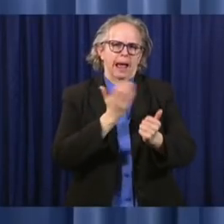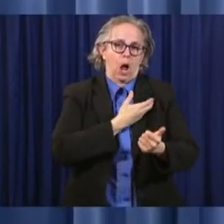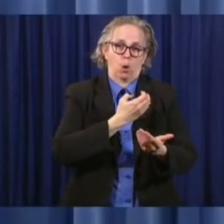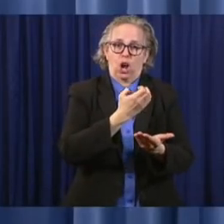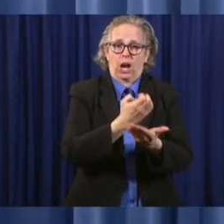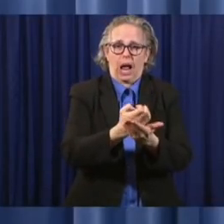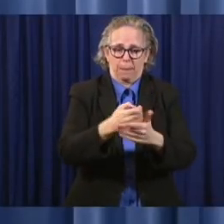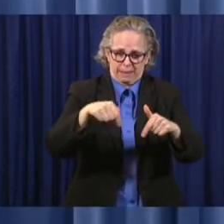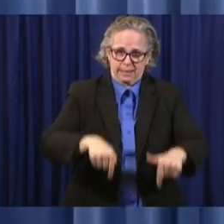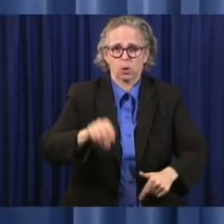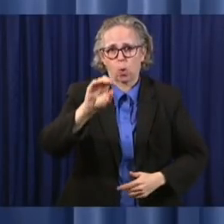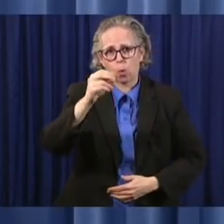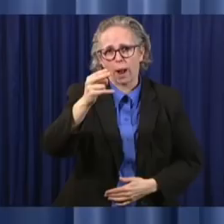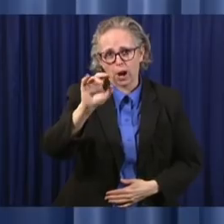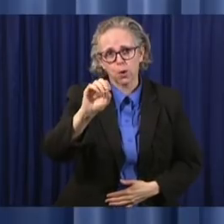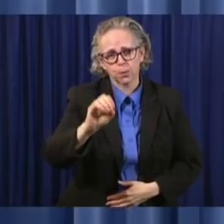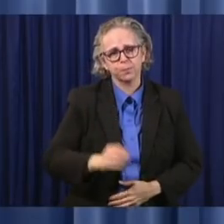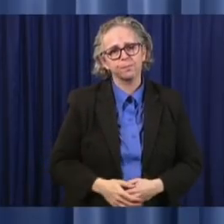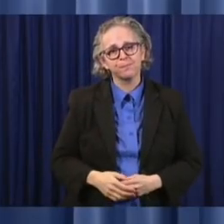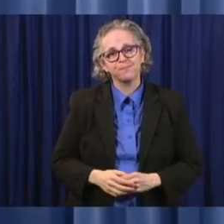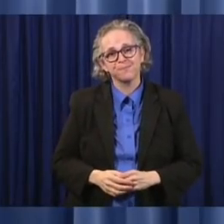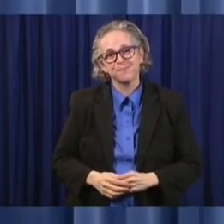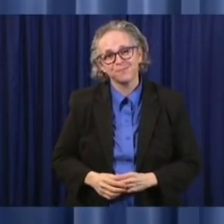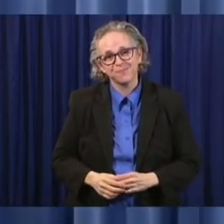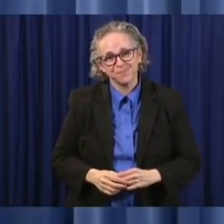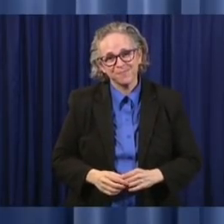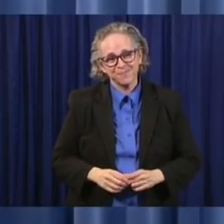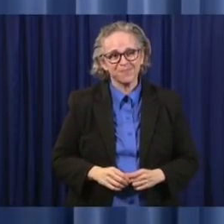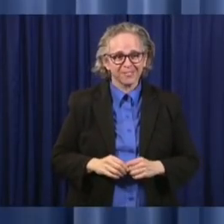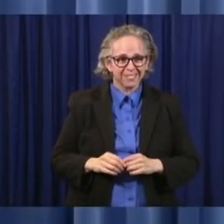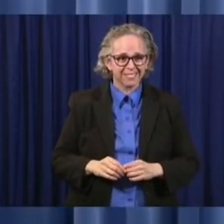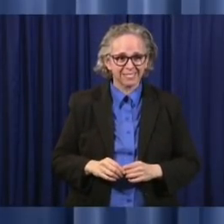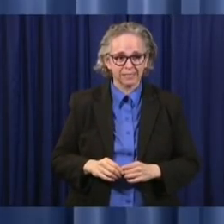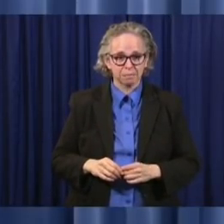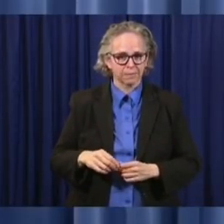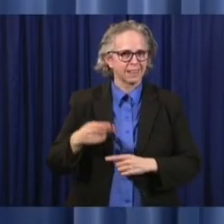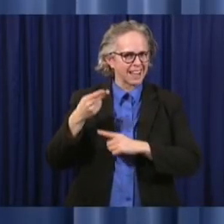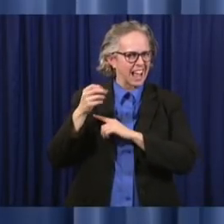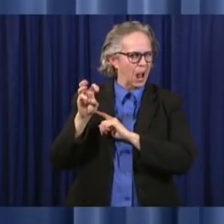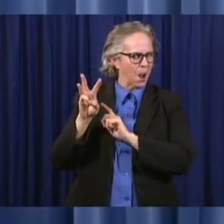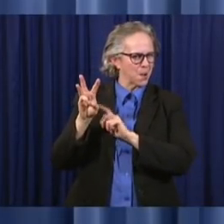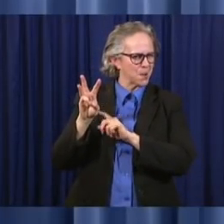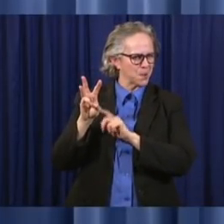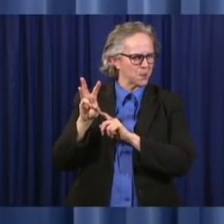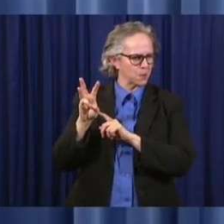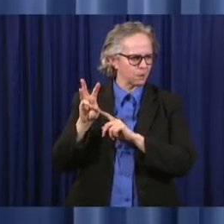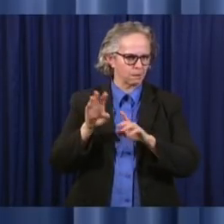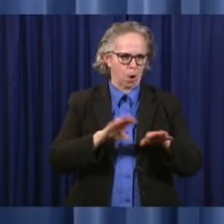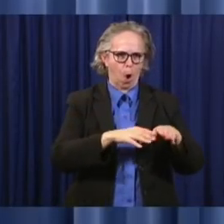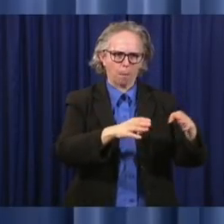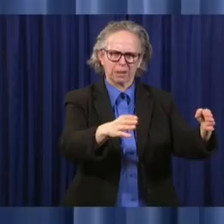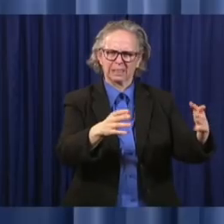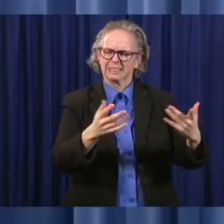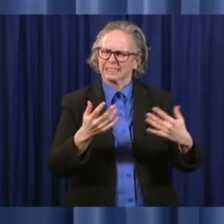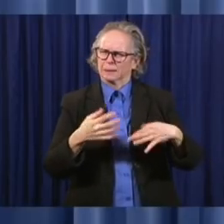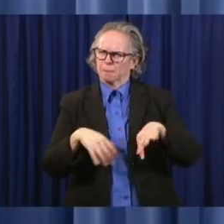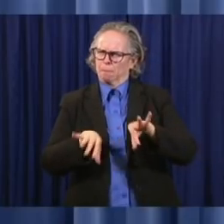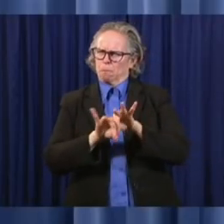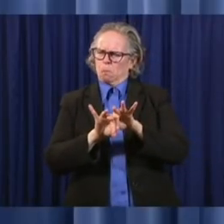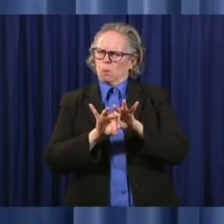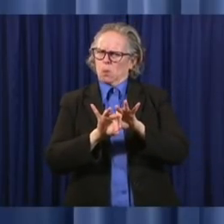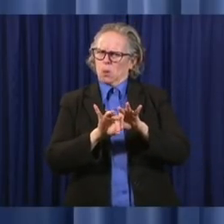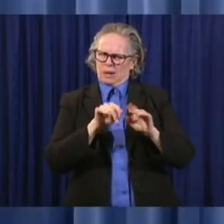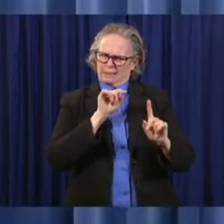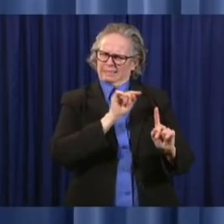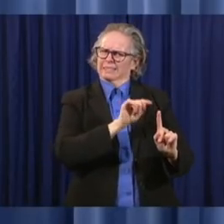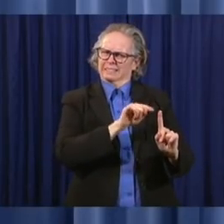we open up, how we do it, is so very, very important. And the